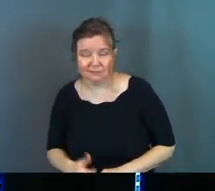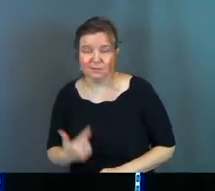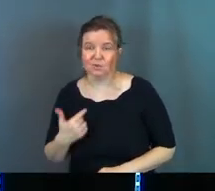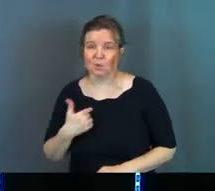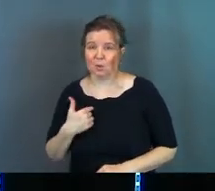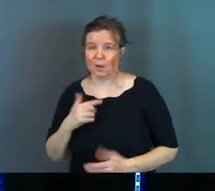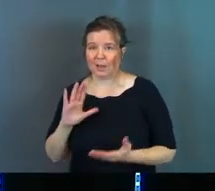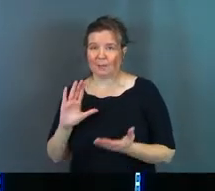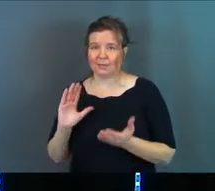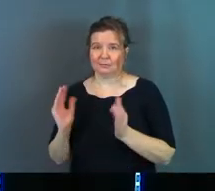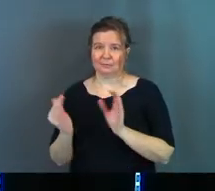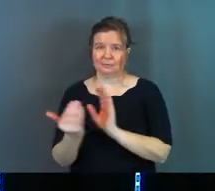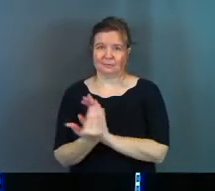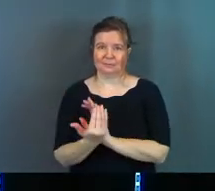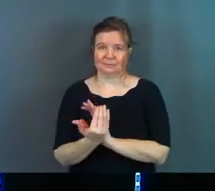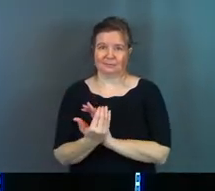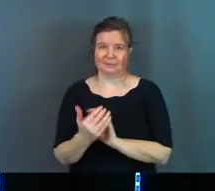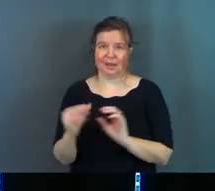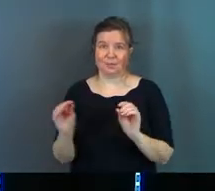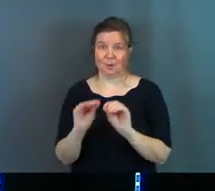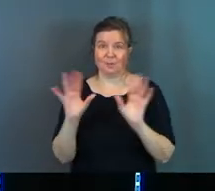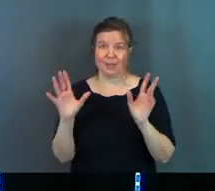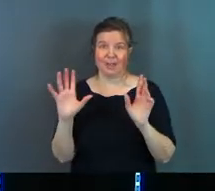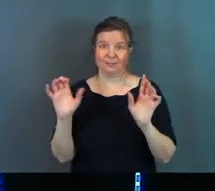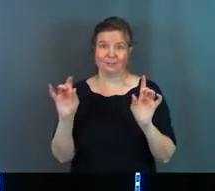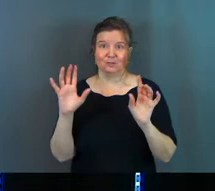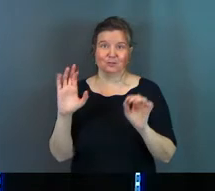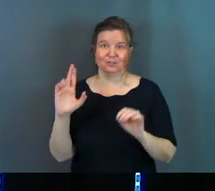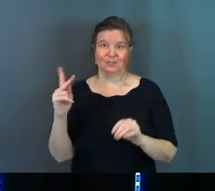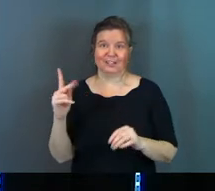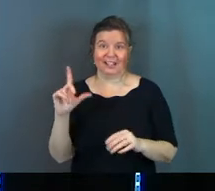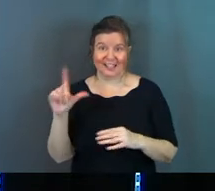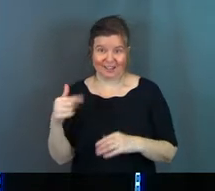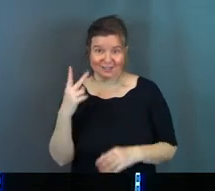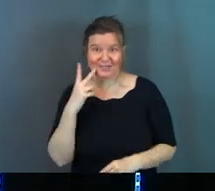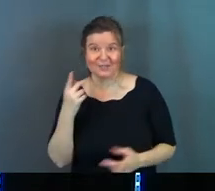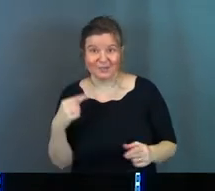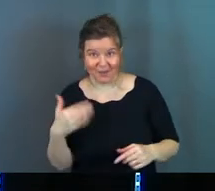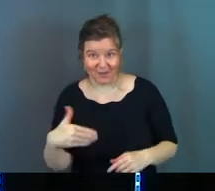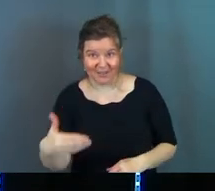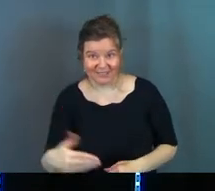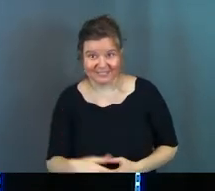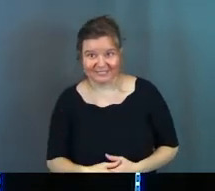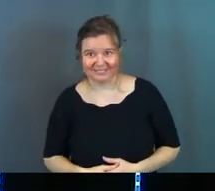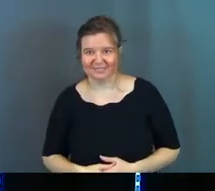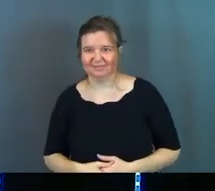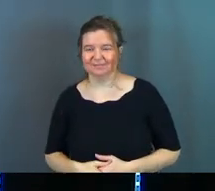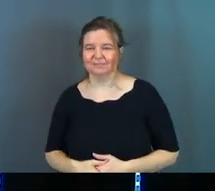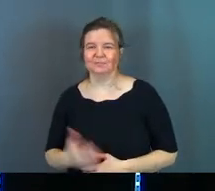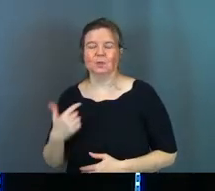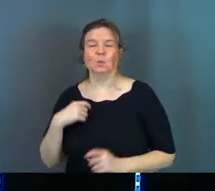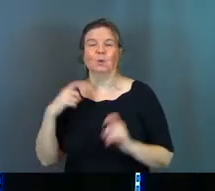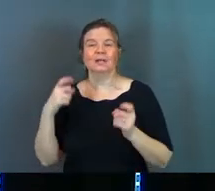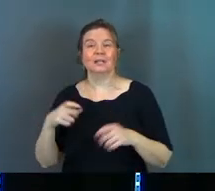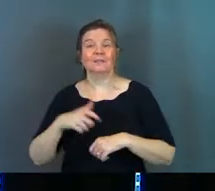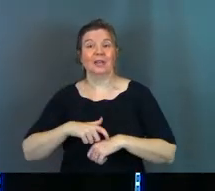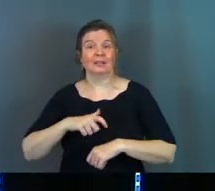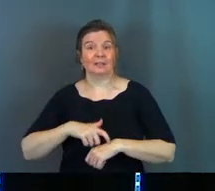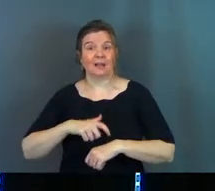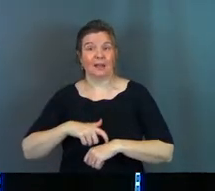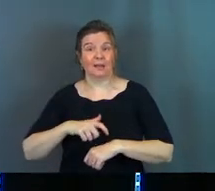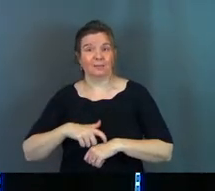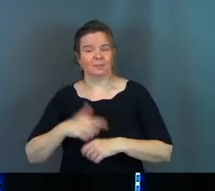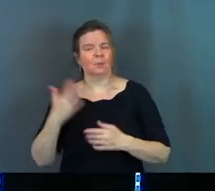So I'm going to spin this around here, and it's going to be a magic trick later on. Do you see where this is going? We're going to give that